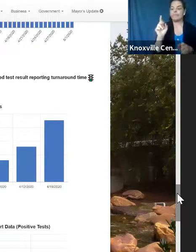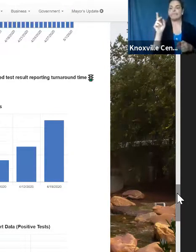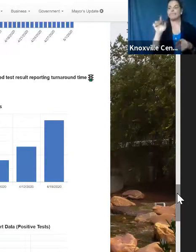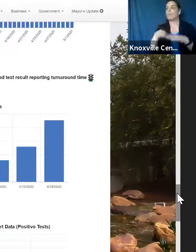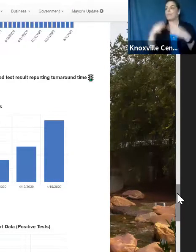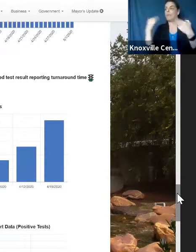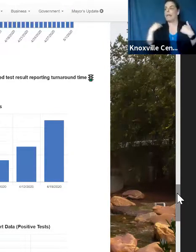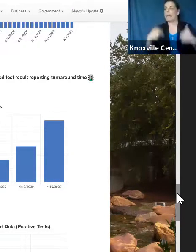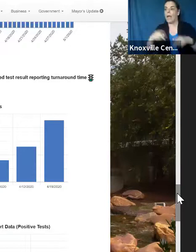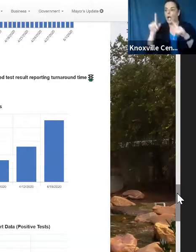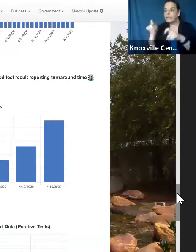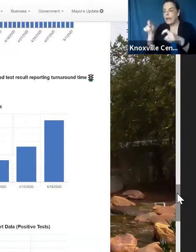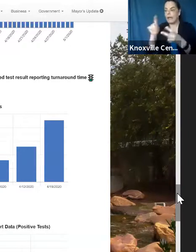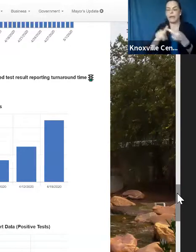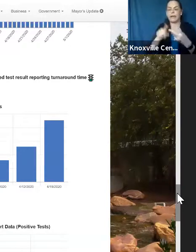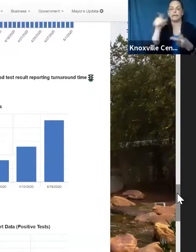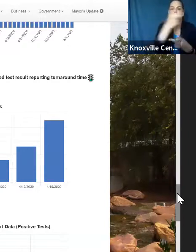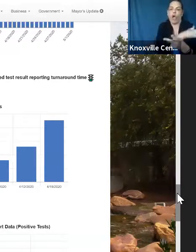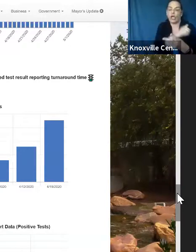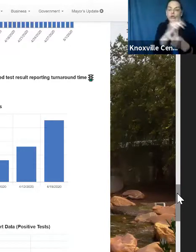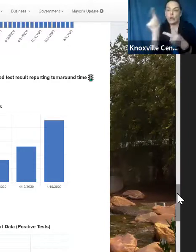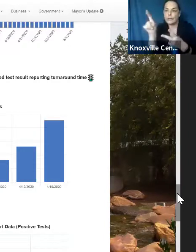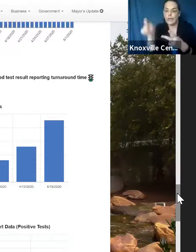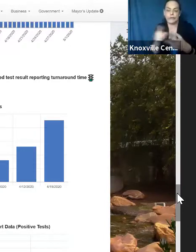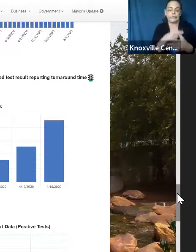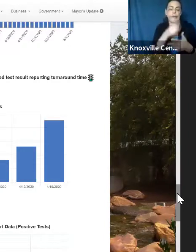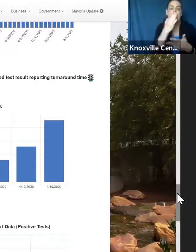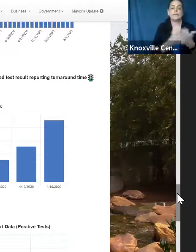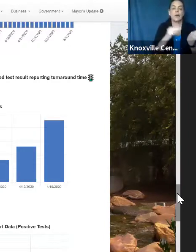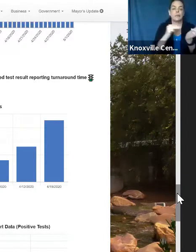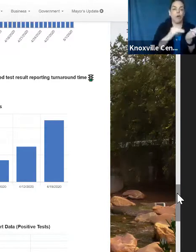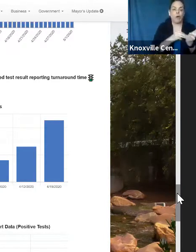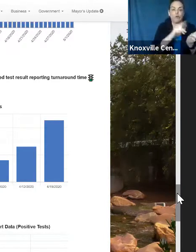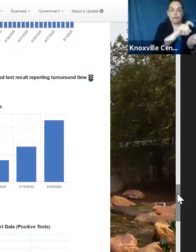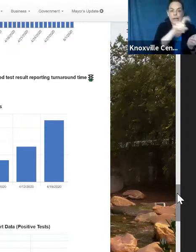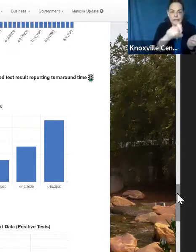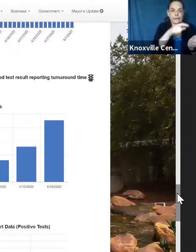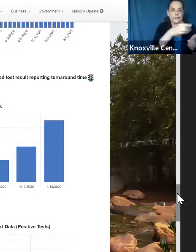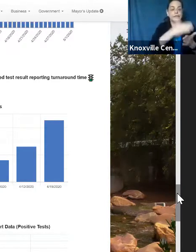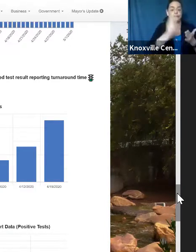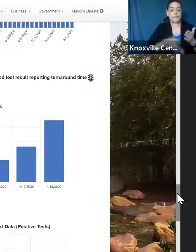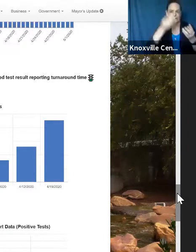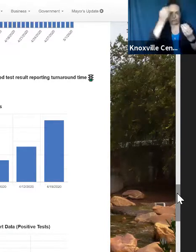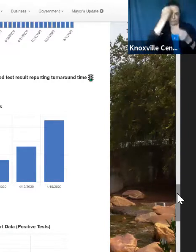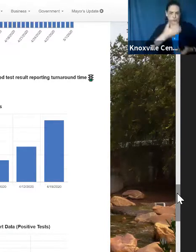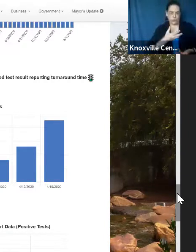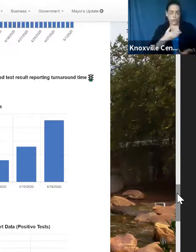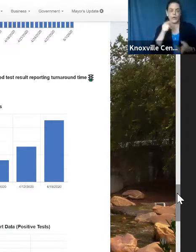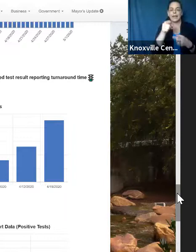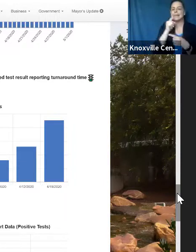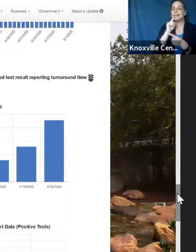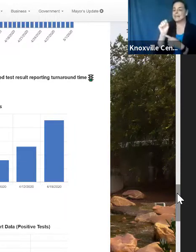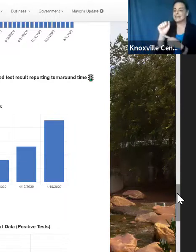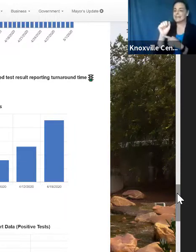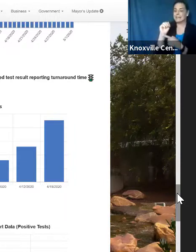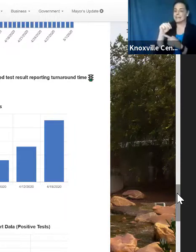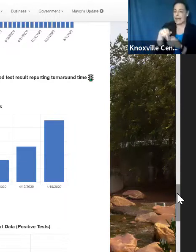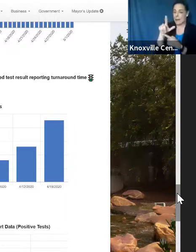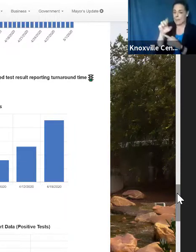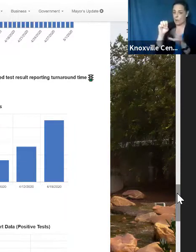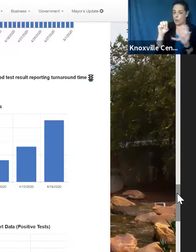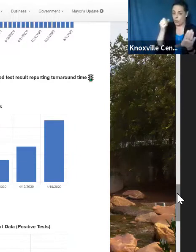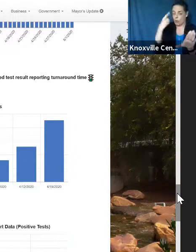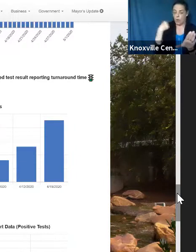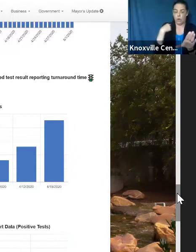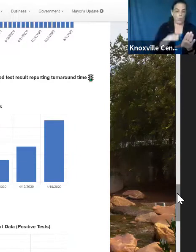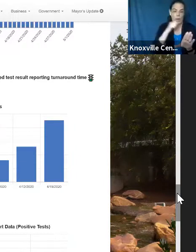completed, some hospital tests that are completed, and private providers tests that are completed. It is a sample in that we don't get addresses